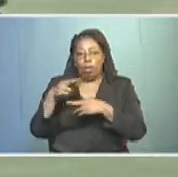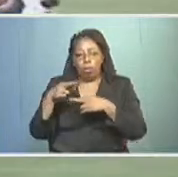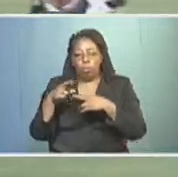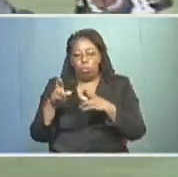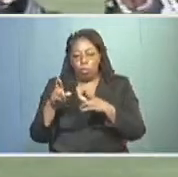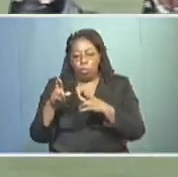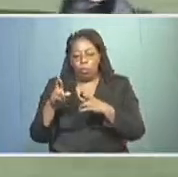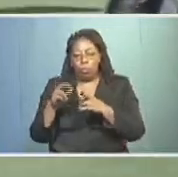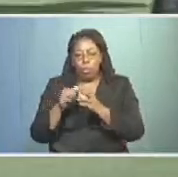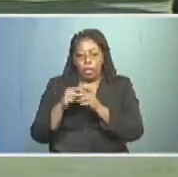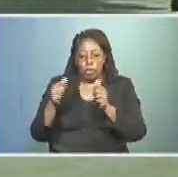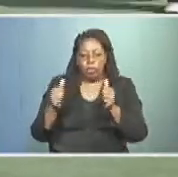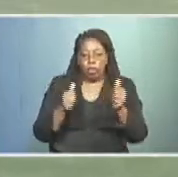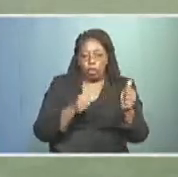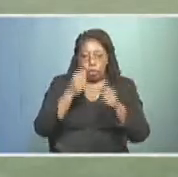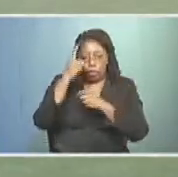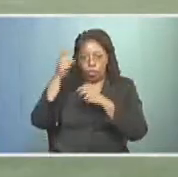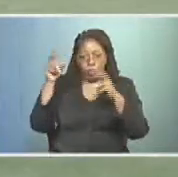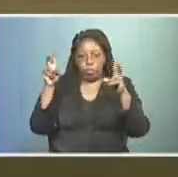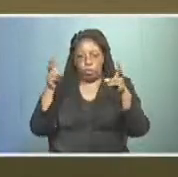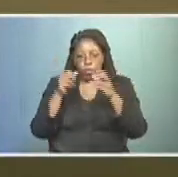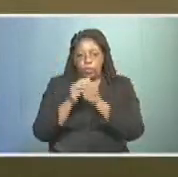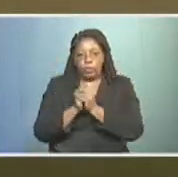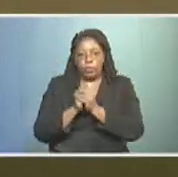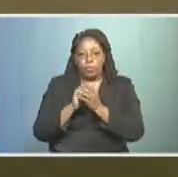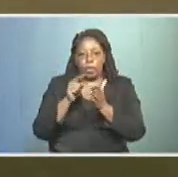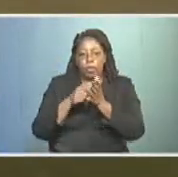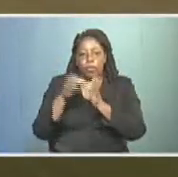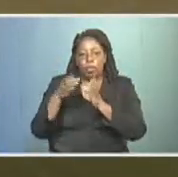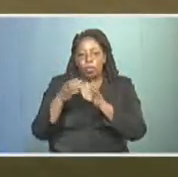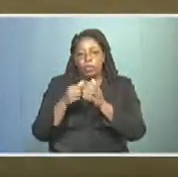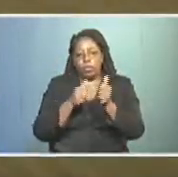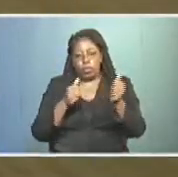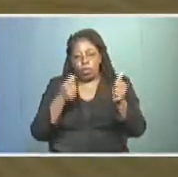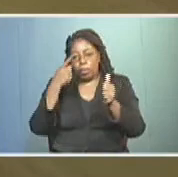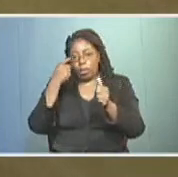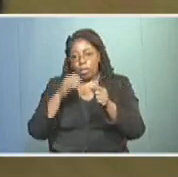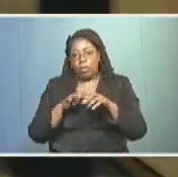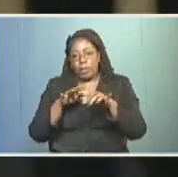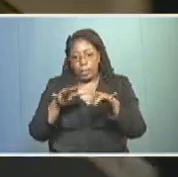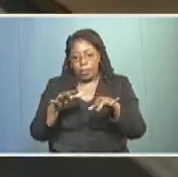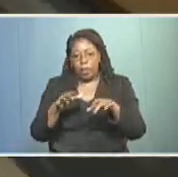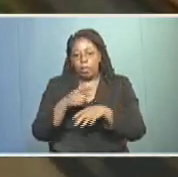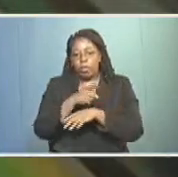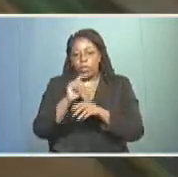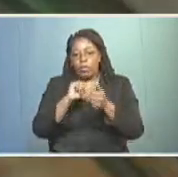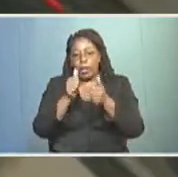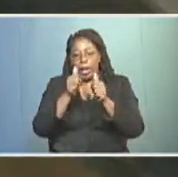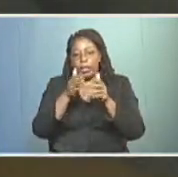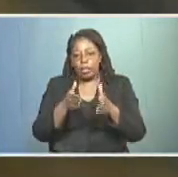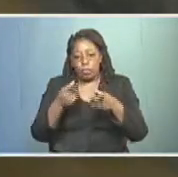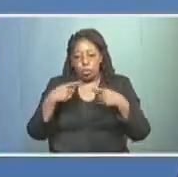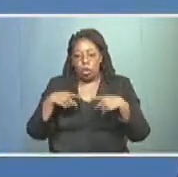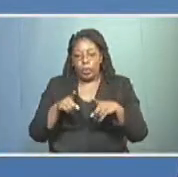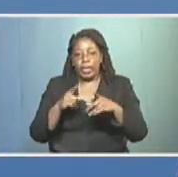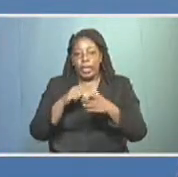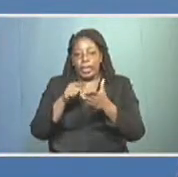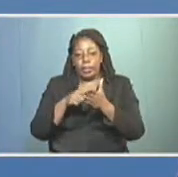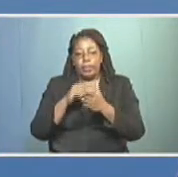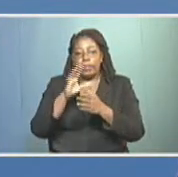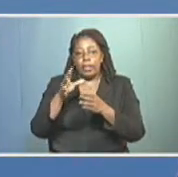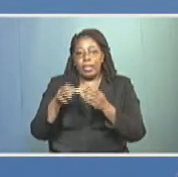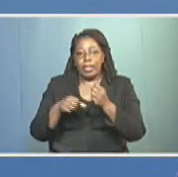Dreams. Now, the 2020 induction ceremony was postponed due to the pandemic, so those athletes will be going in this year, and they